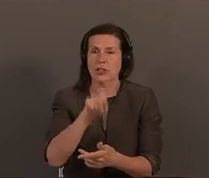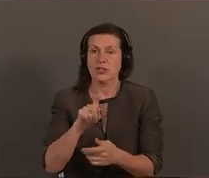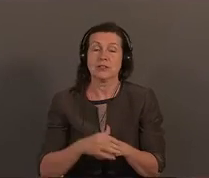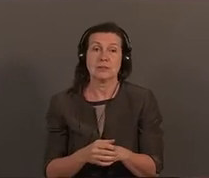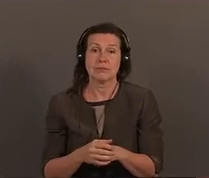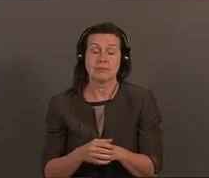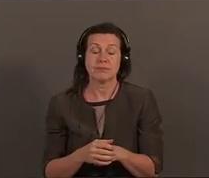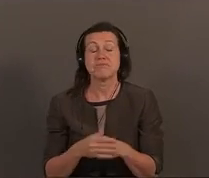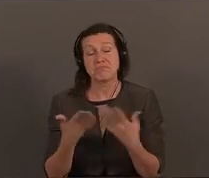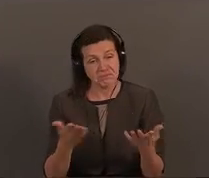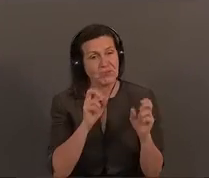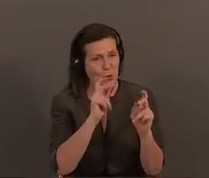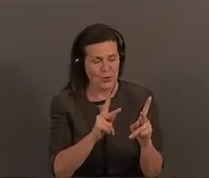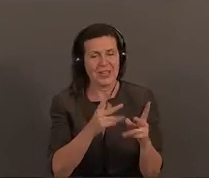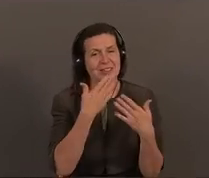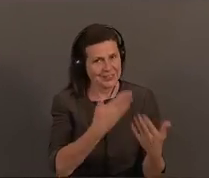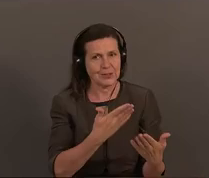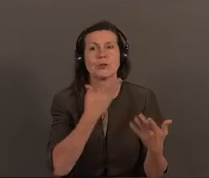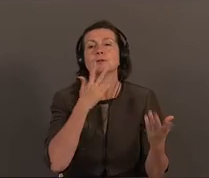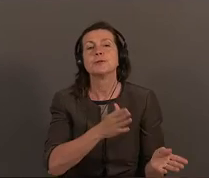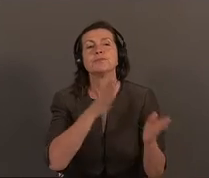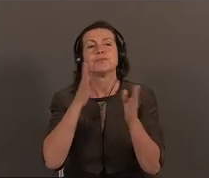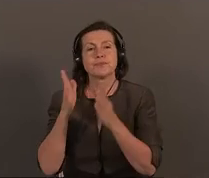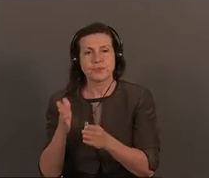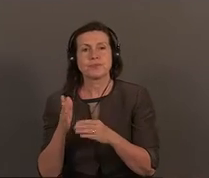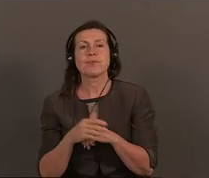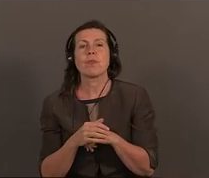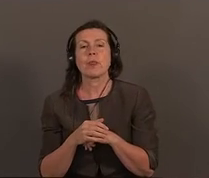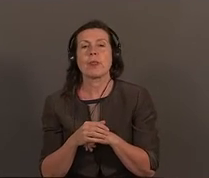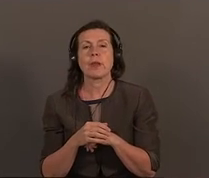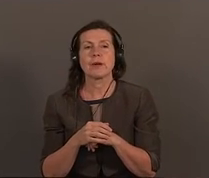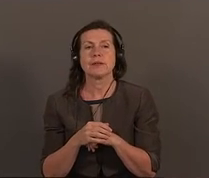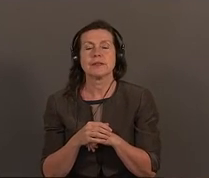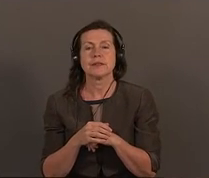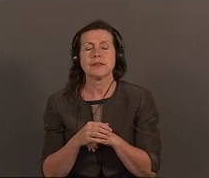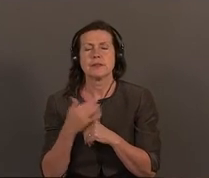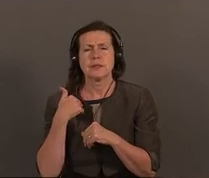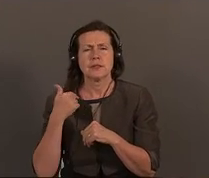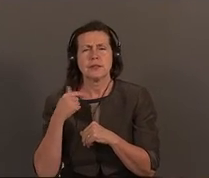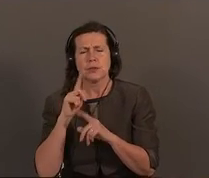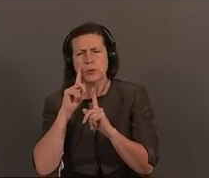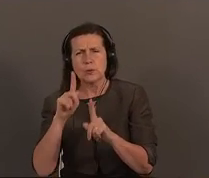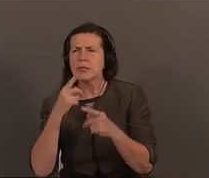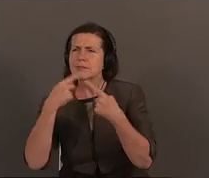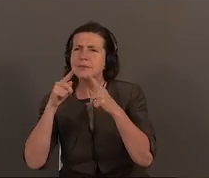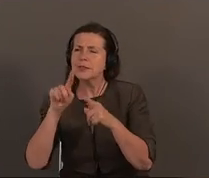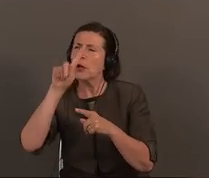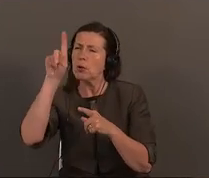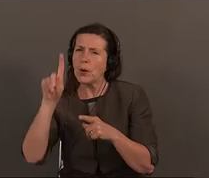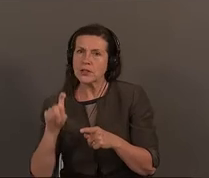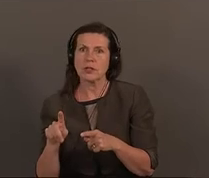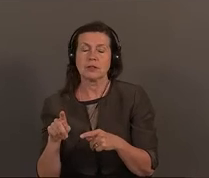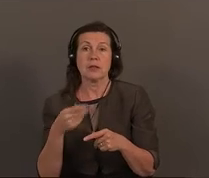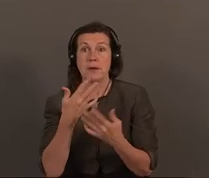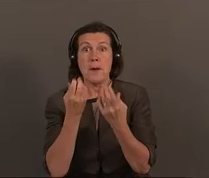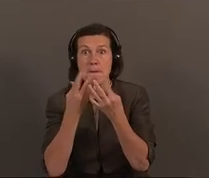looking now, it works, thank you very much. I'm looking at the questions. It's all, you know, so many